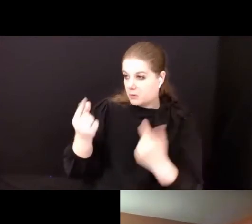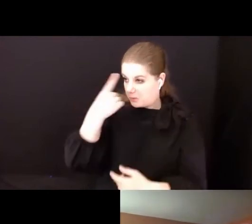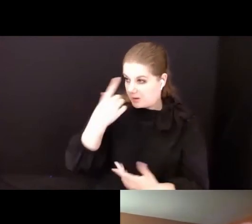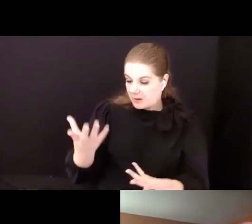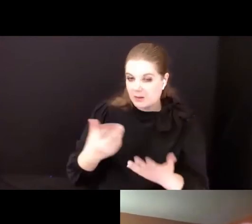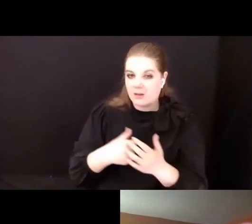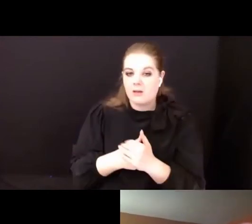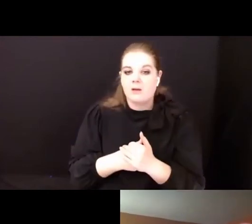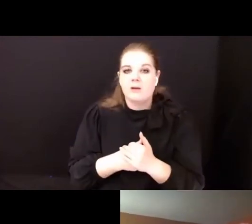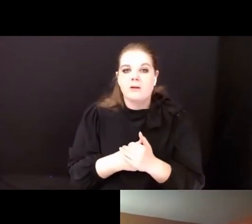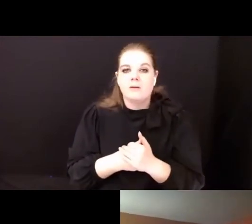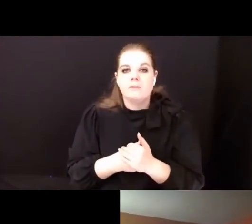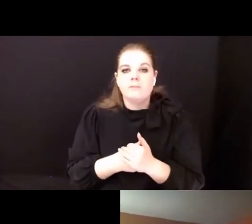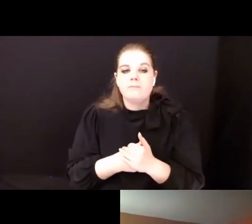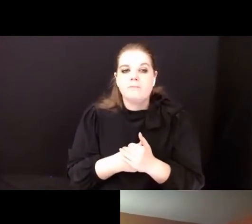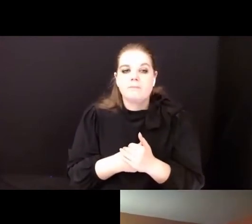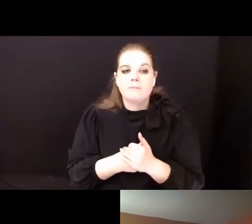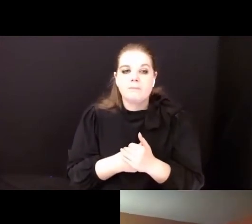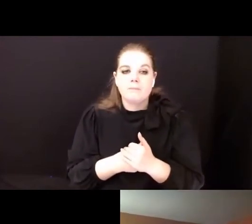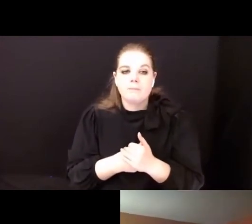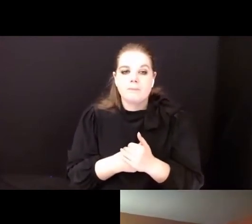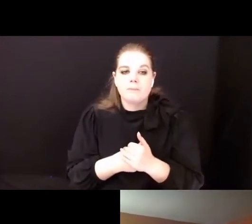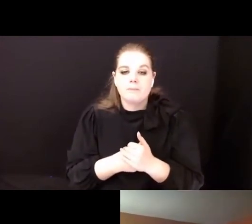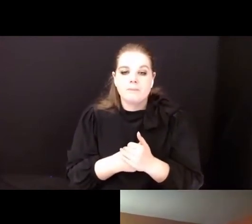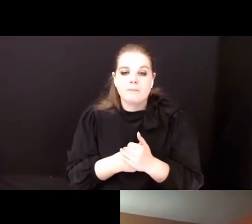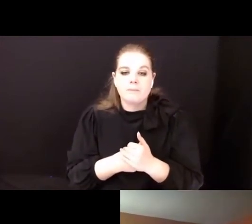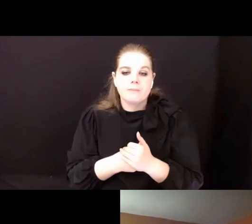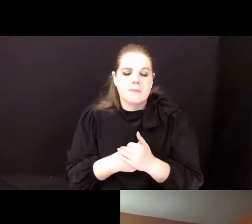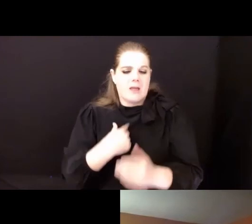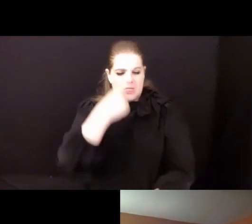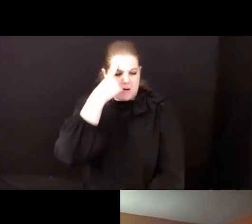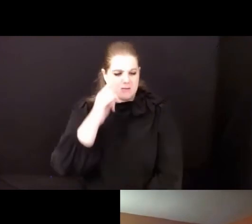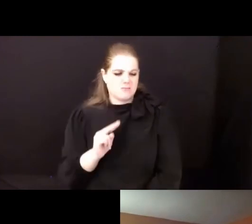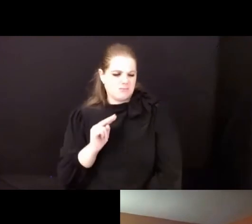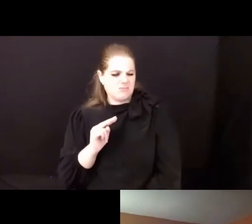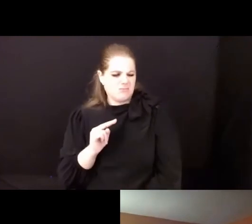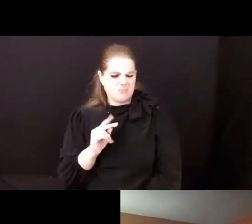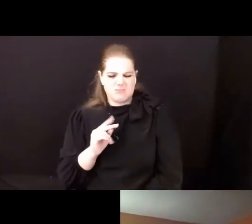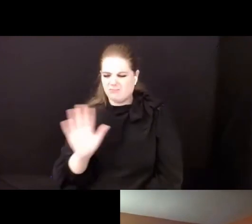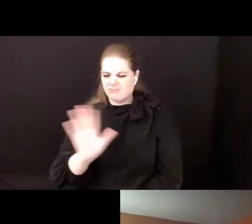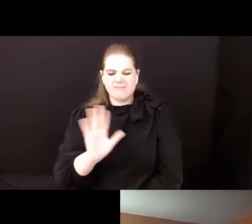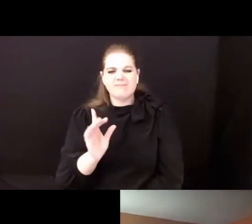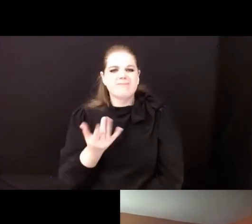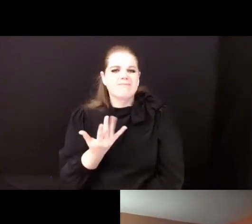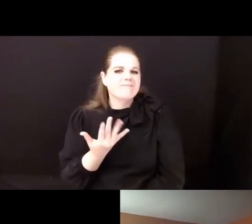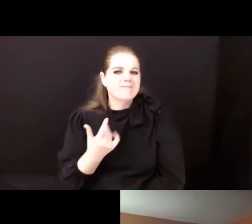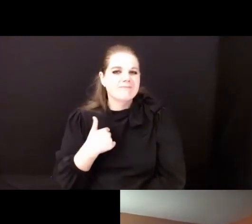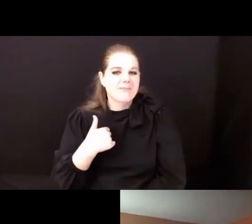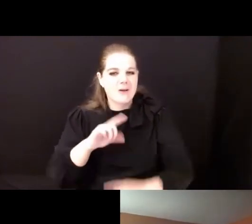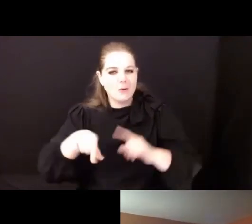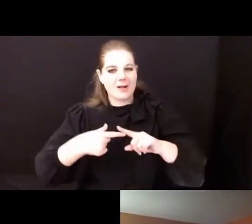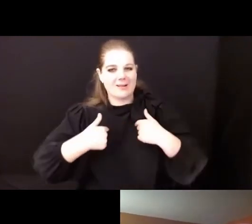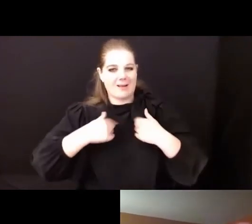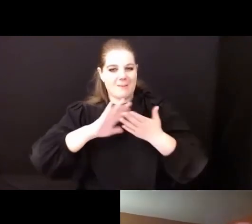And I'm sitting there thinking, wait, when did I become the VA